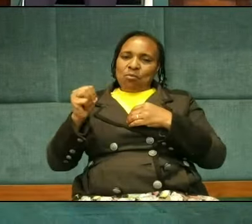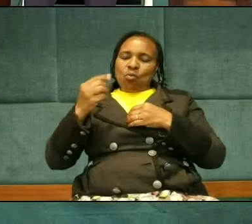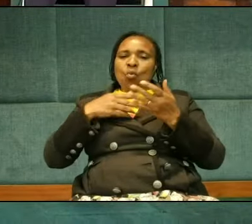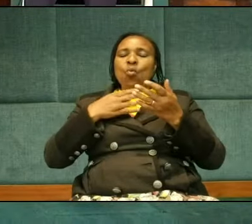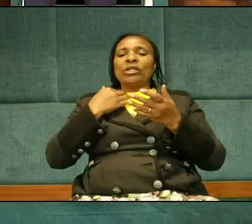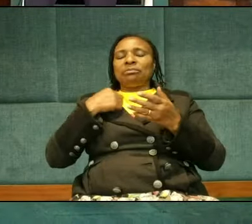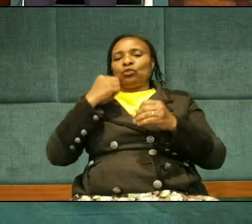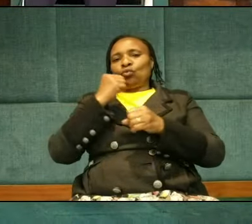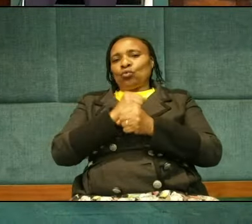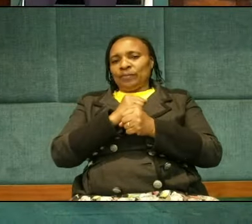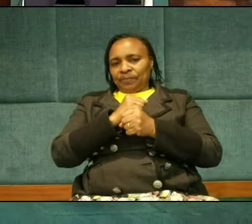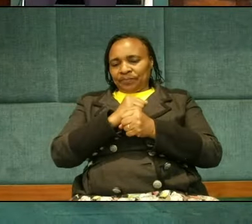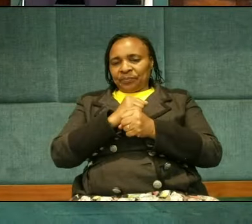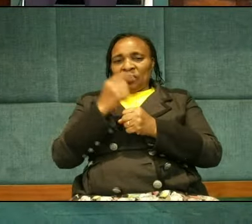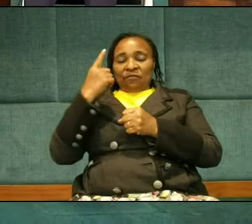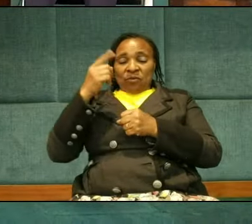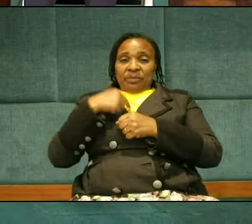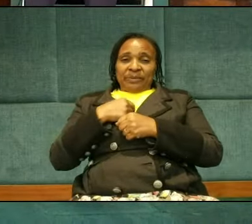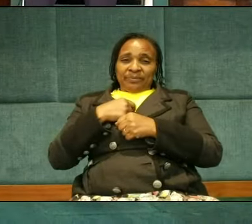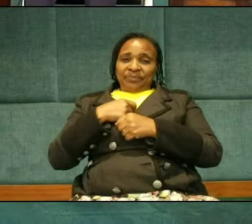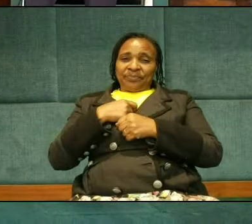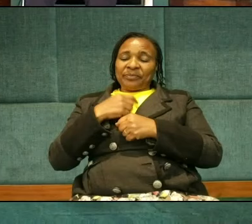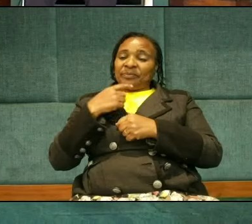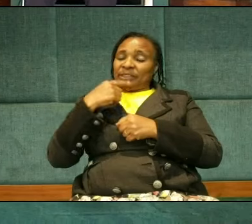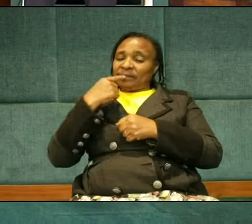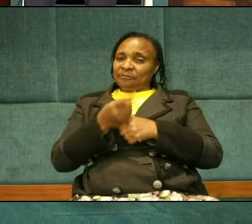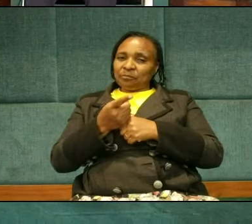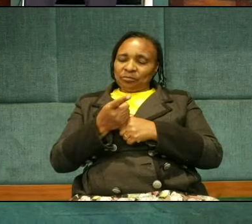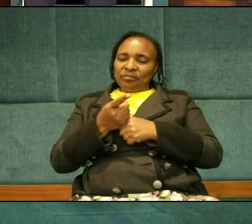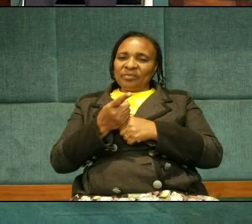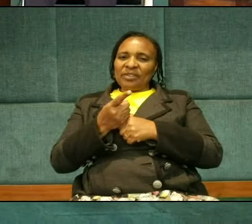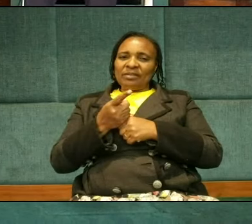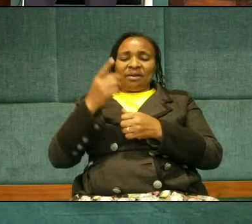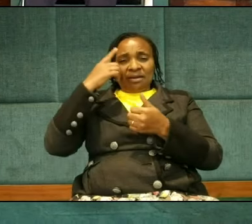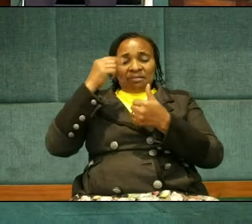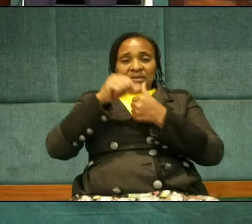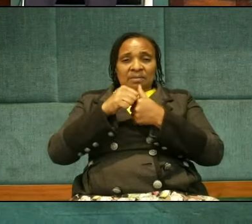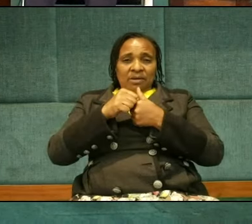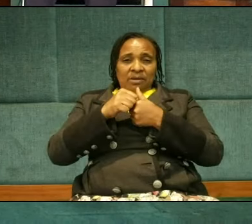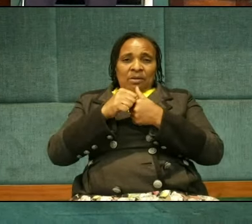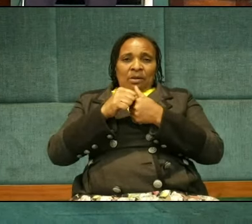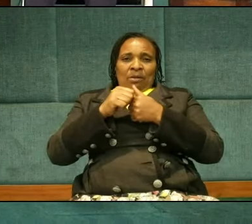Winston? For me, I'll say I remember when